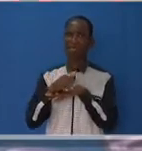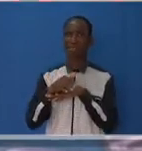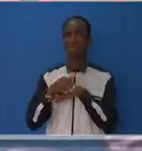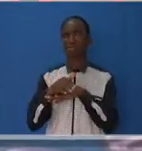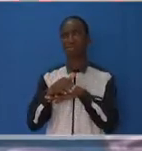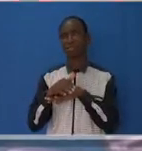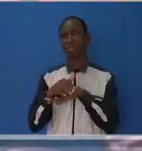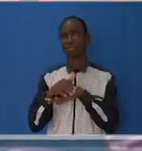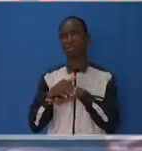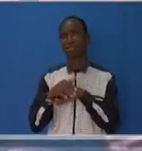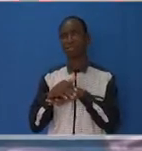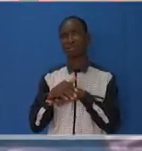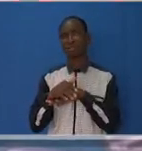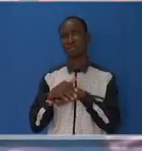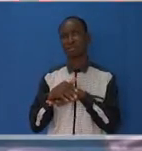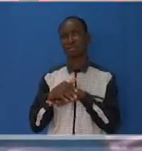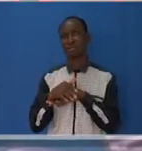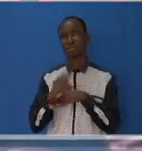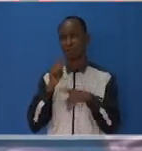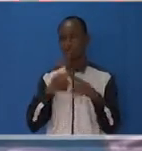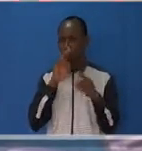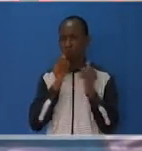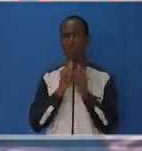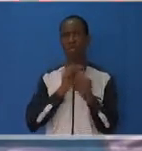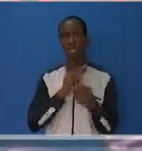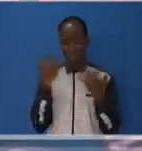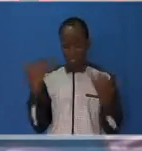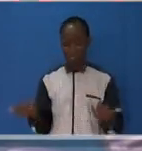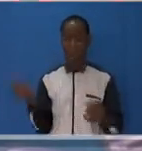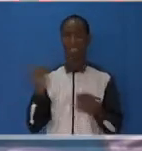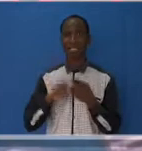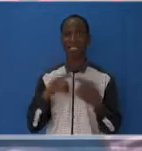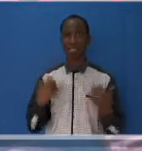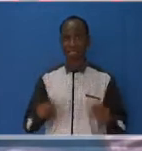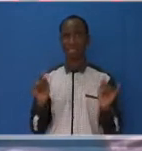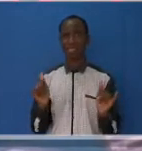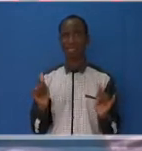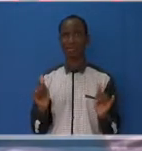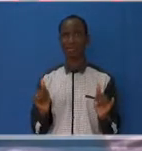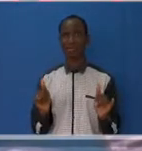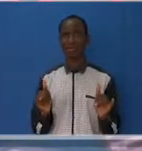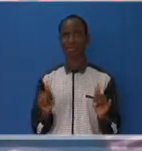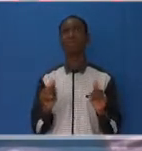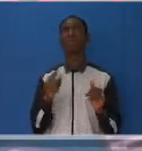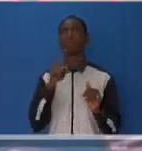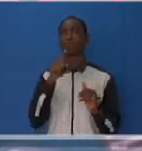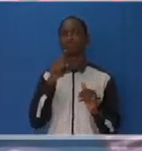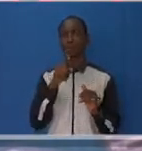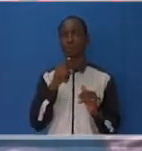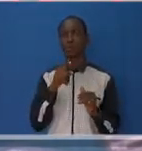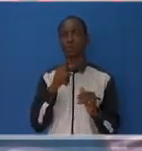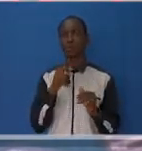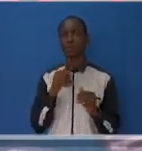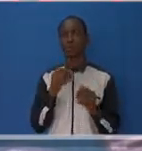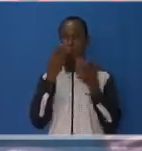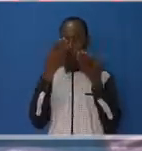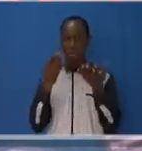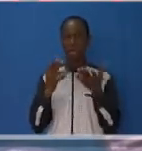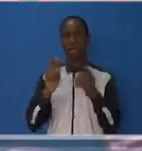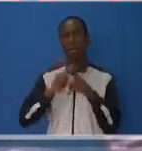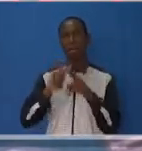osuma no mo begina na chi a oni ye wo wiase de besi sa mre nyina de a wo beye ni hun kronkron